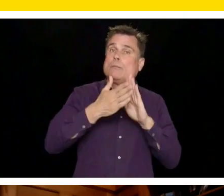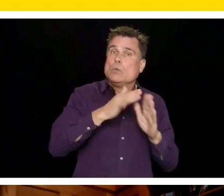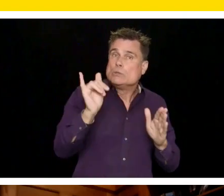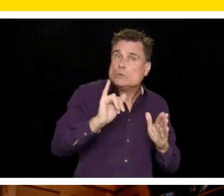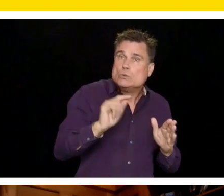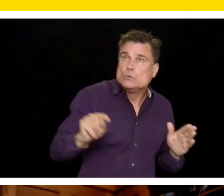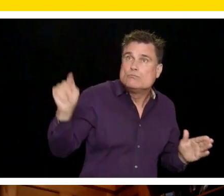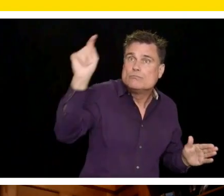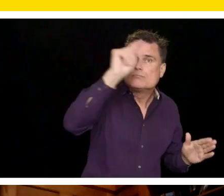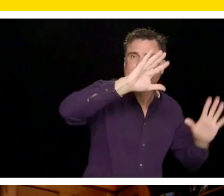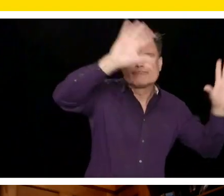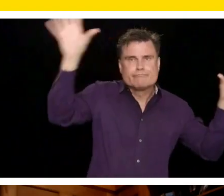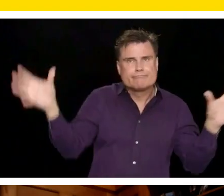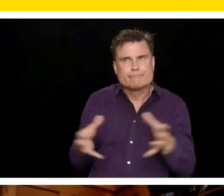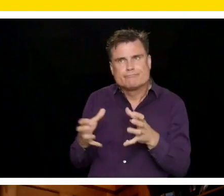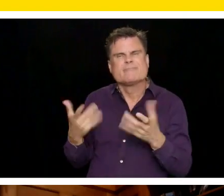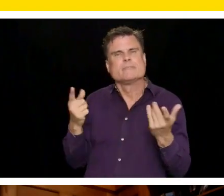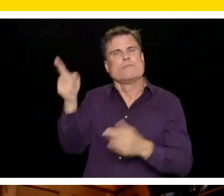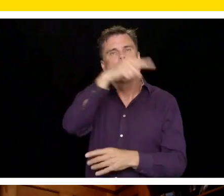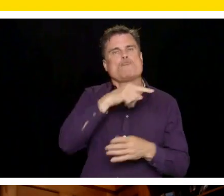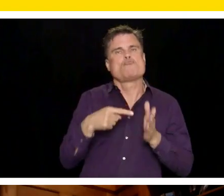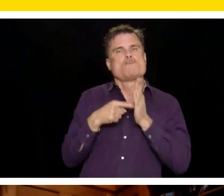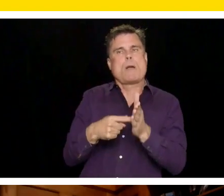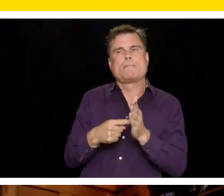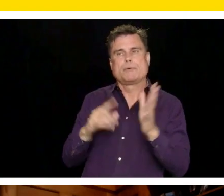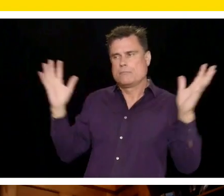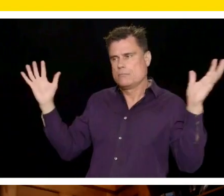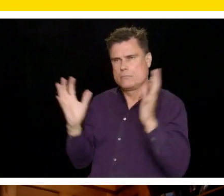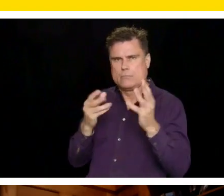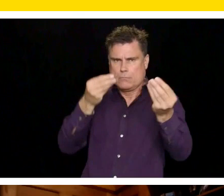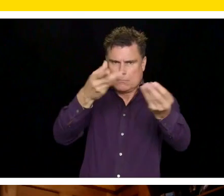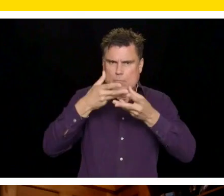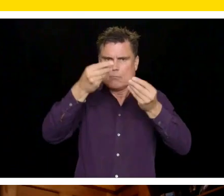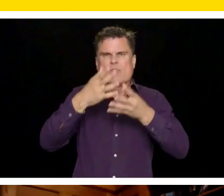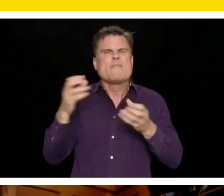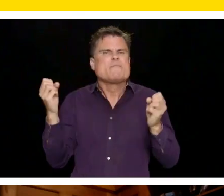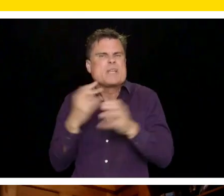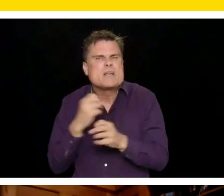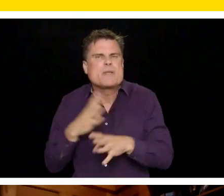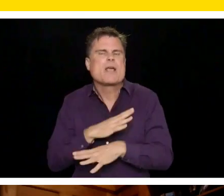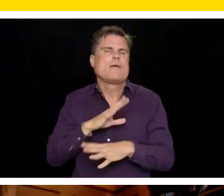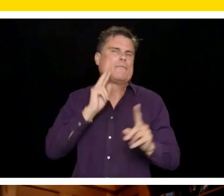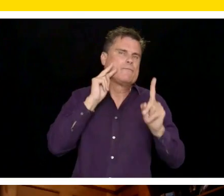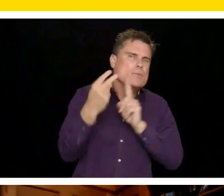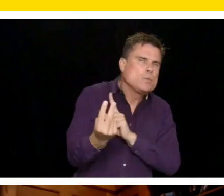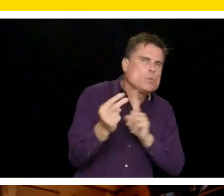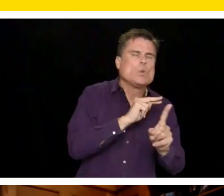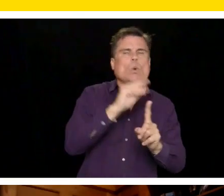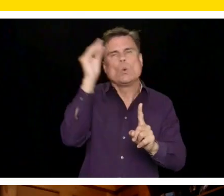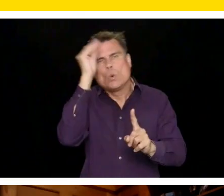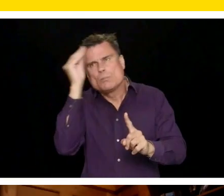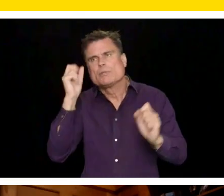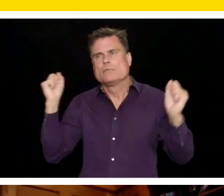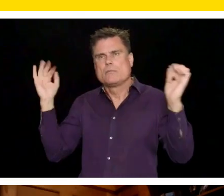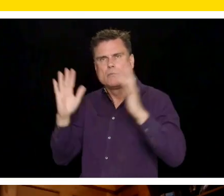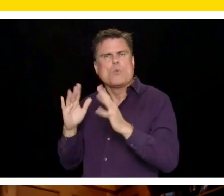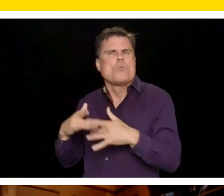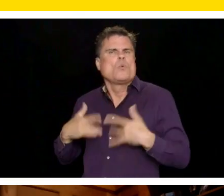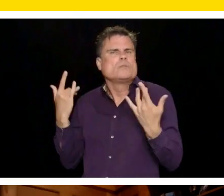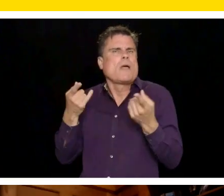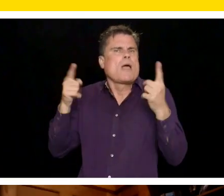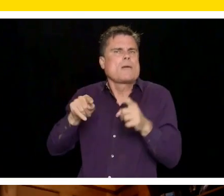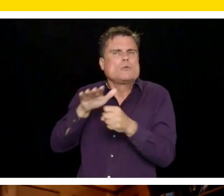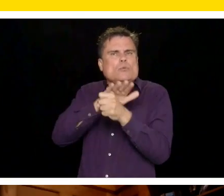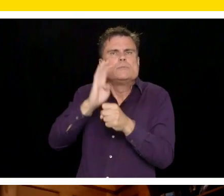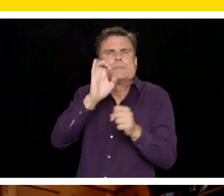programs were working, how the provincial government programs were working, and getting that feedback so that we could adjust and that I could also provide feedback to